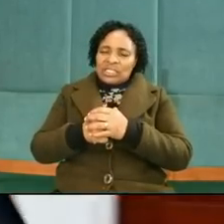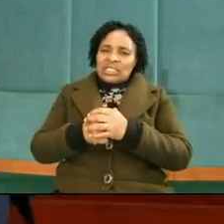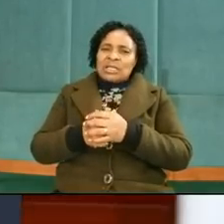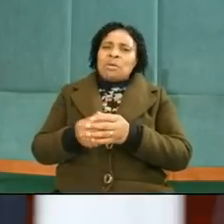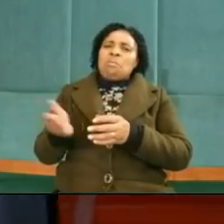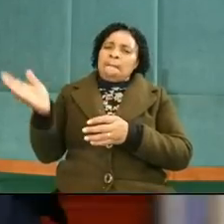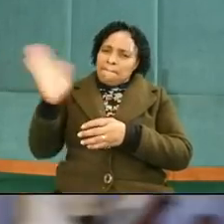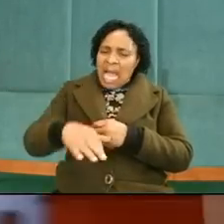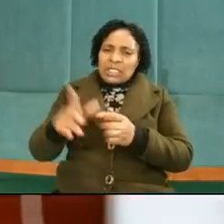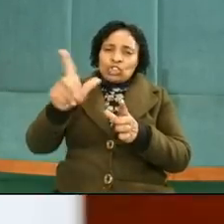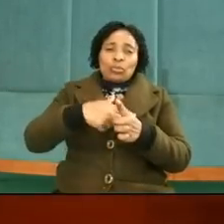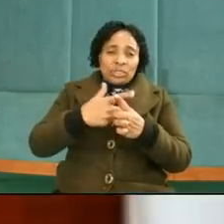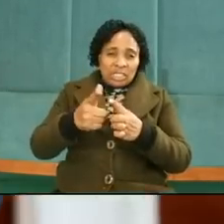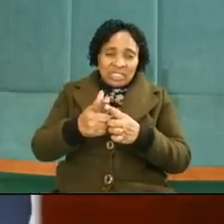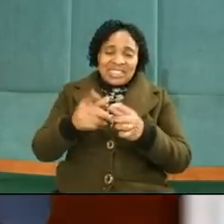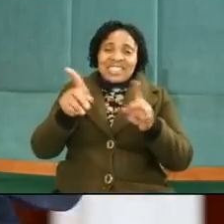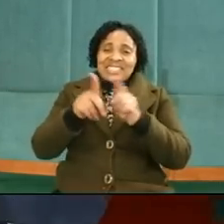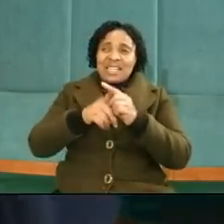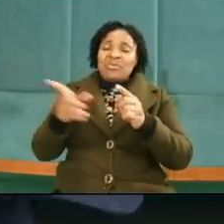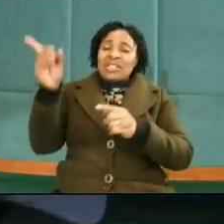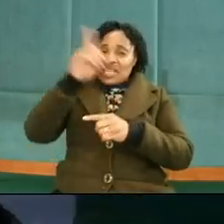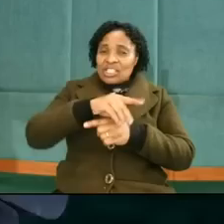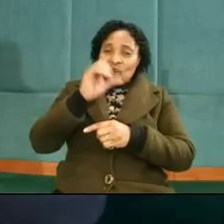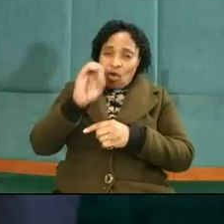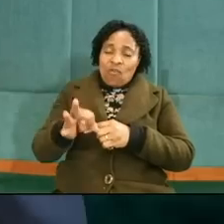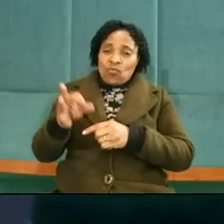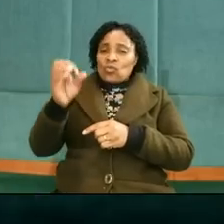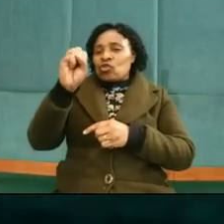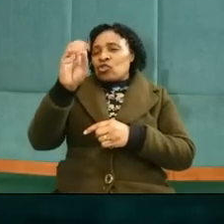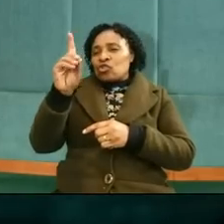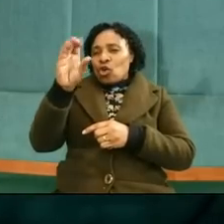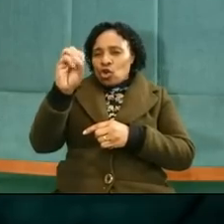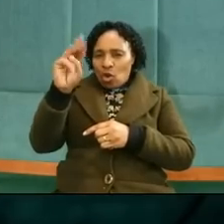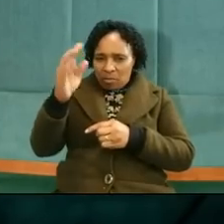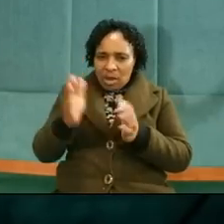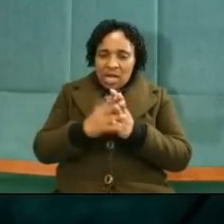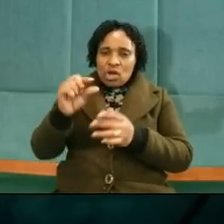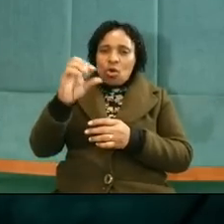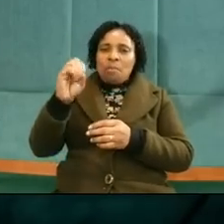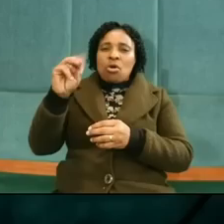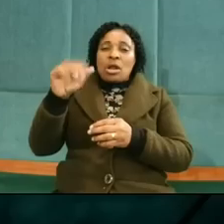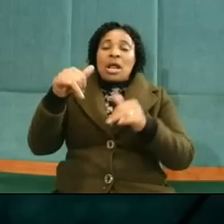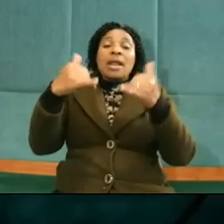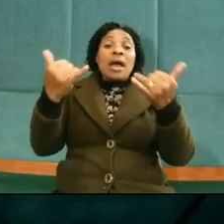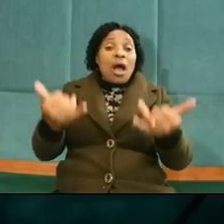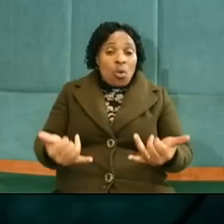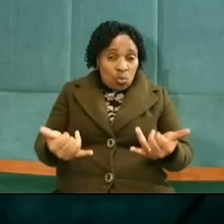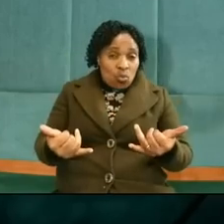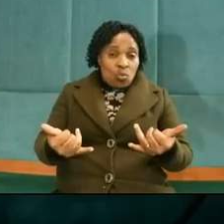of homosexualities. Yes, as it was in the days of. Yep. And